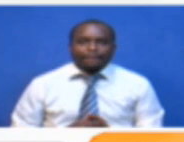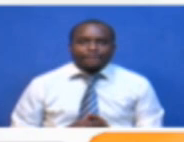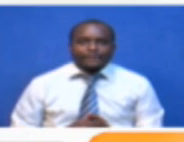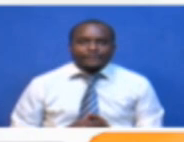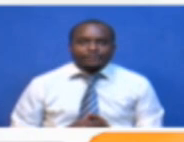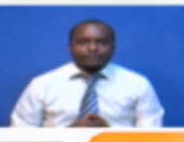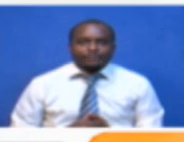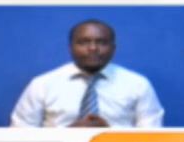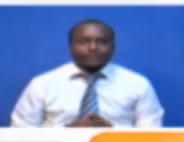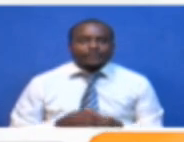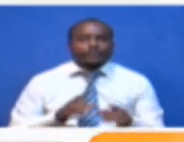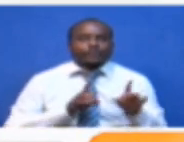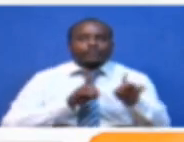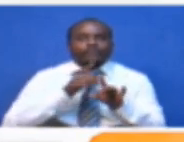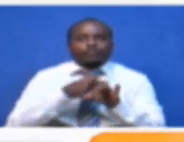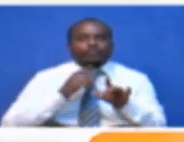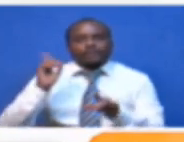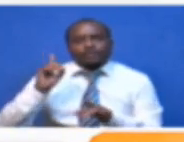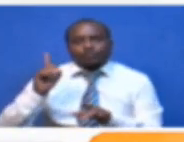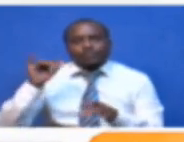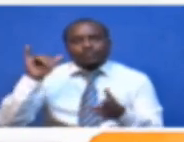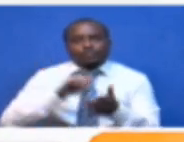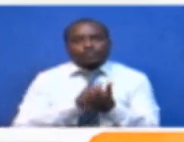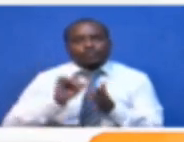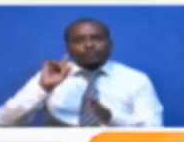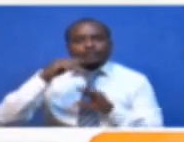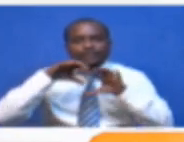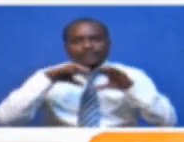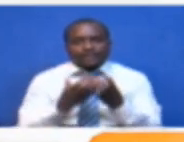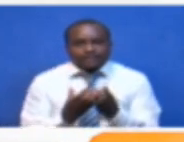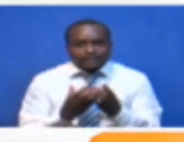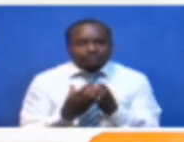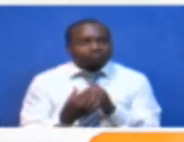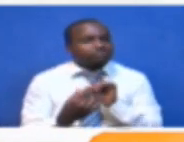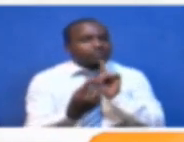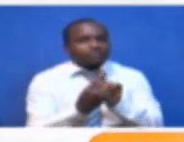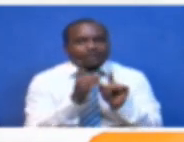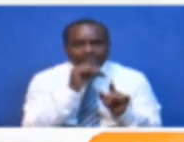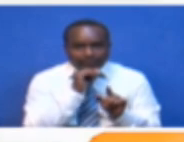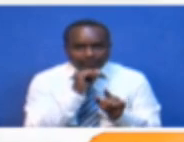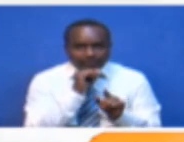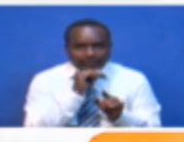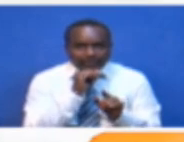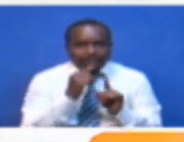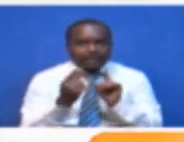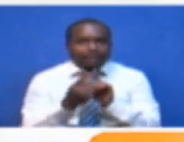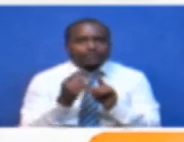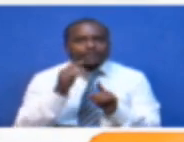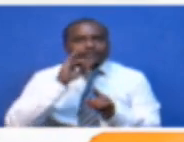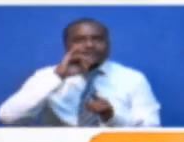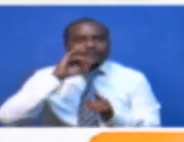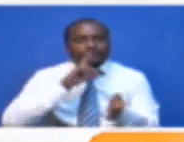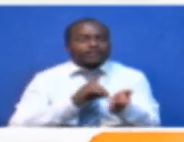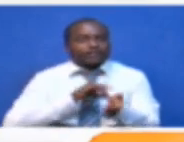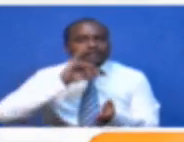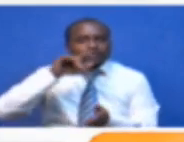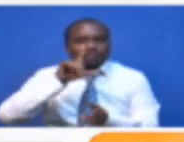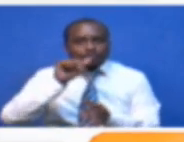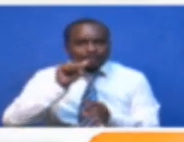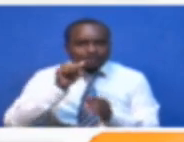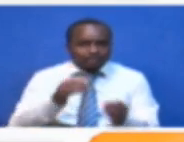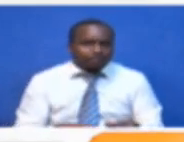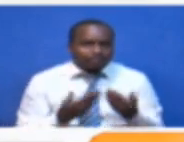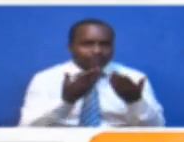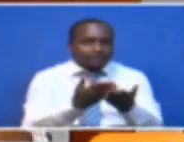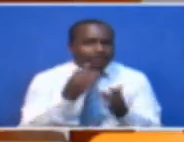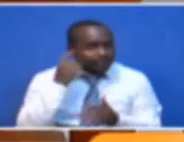So you've traveled from Nairobi to New York first class. Yes. You've been met there, and then you finally meet Dr. Julia Jumbo. Yes. You present the package.